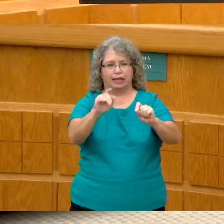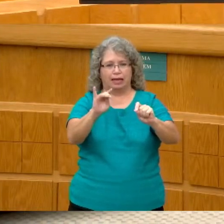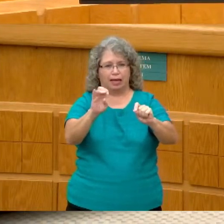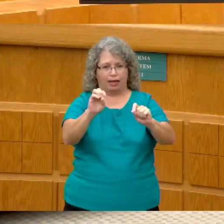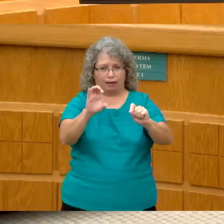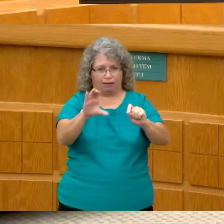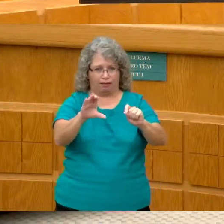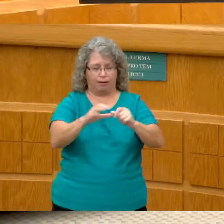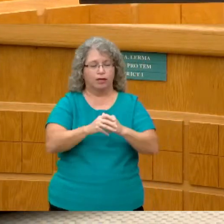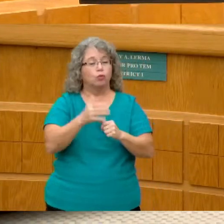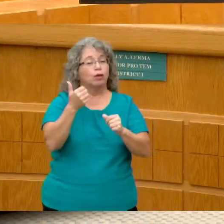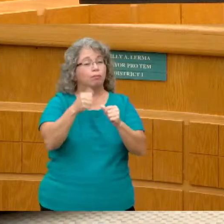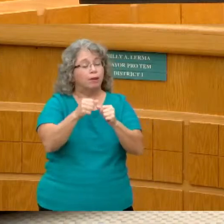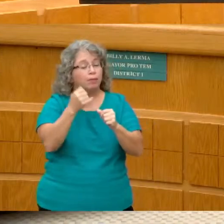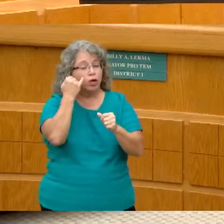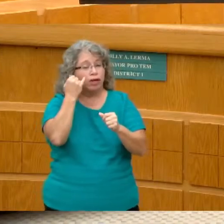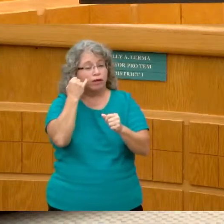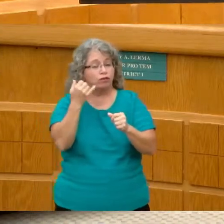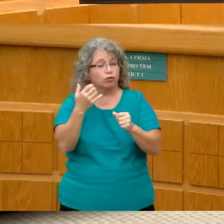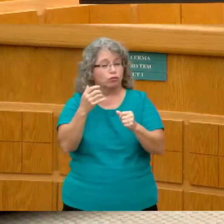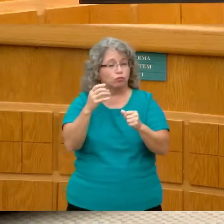your vaccination card if you have it.